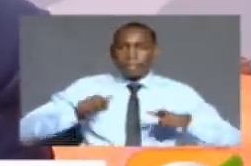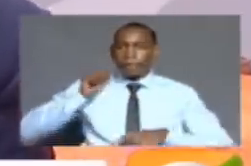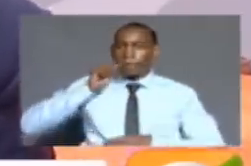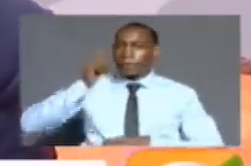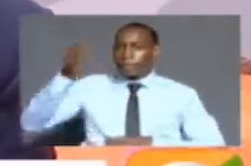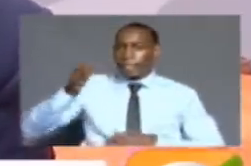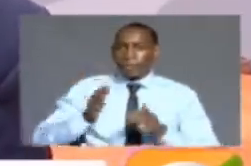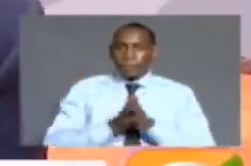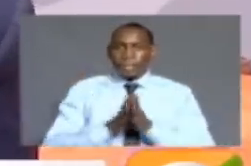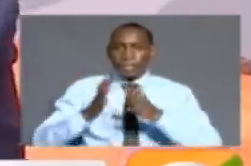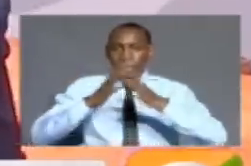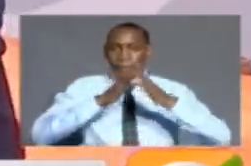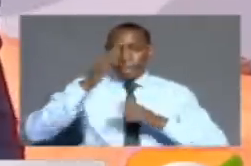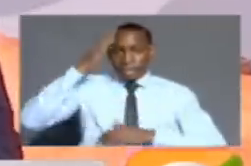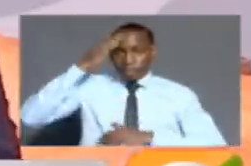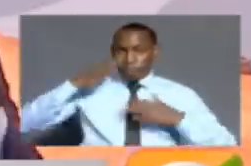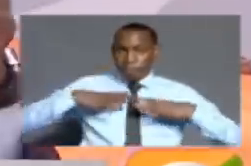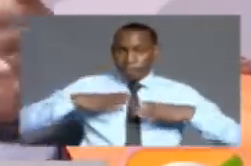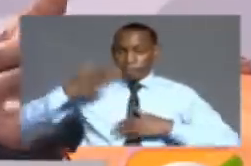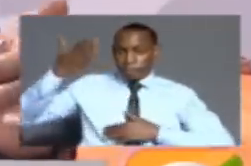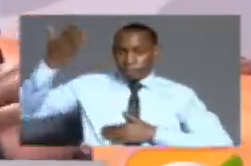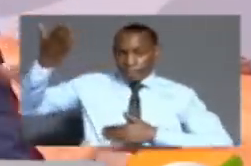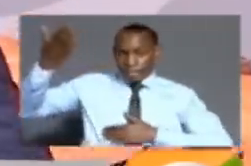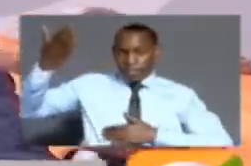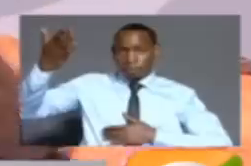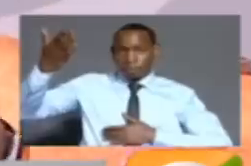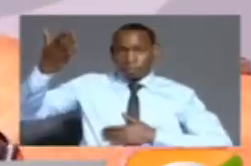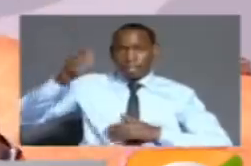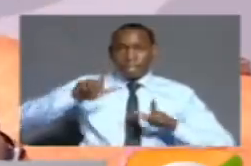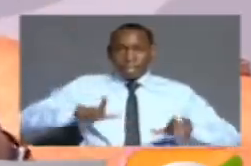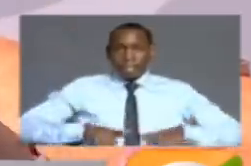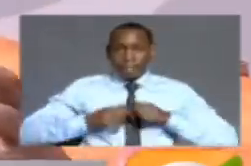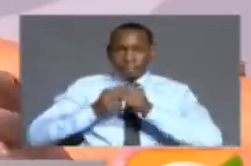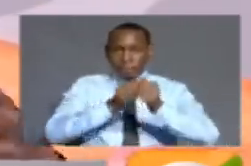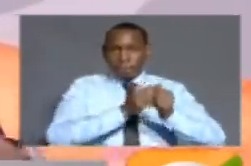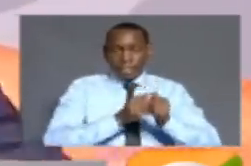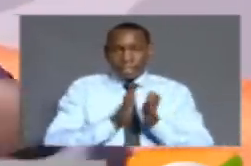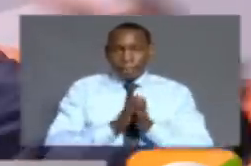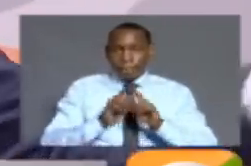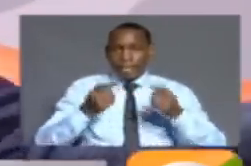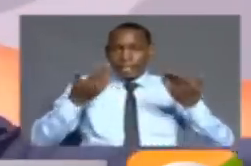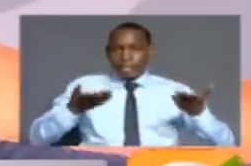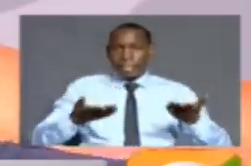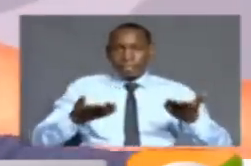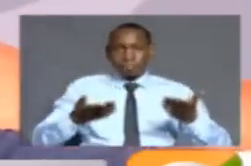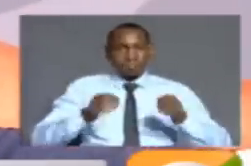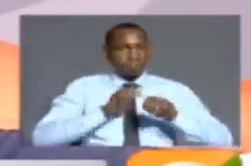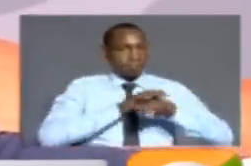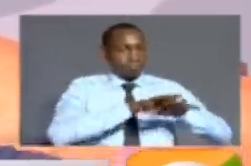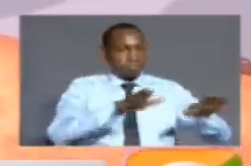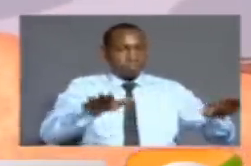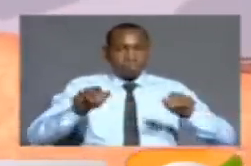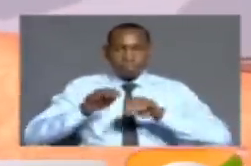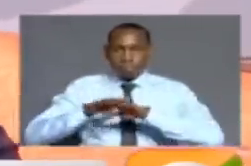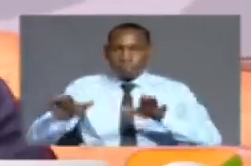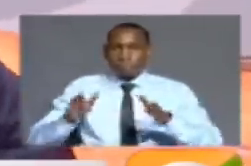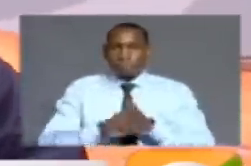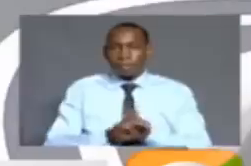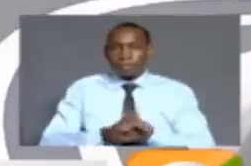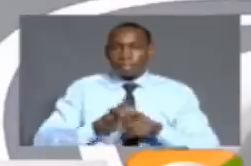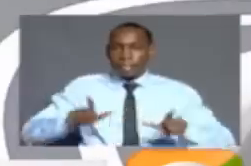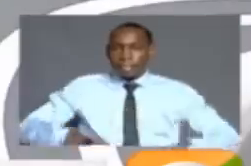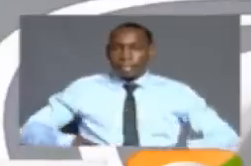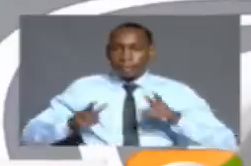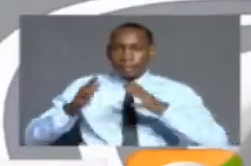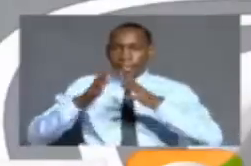the US. Yes. You know, people in those countries live together. Right. Here, we are sparsely distributed. But she lived in Texas. Texas